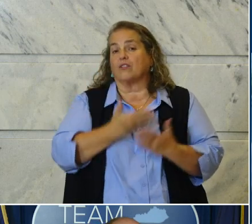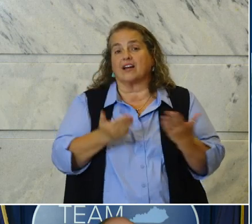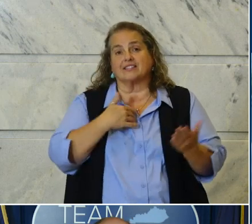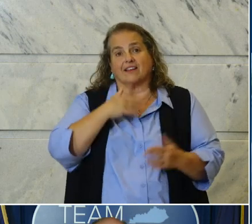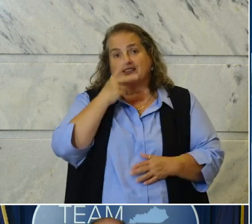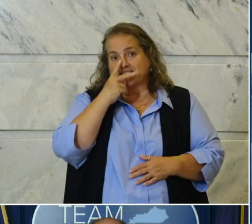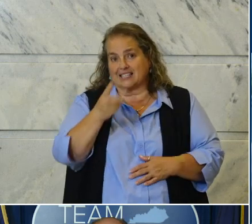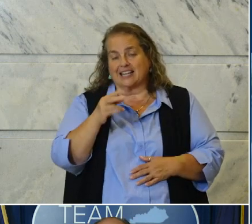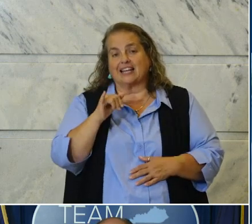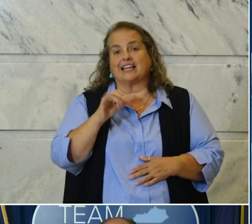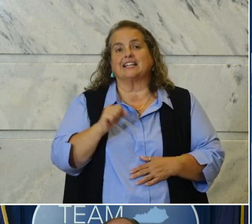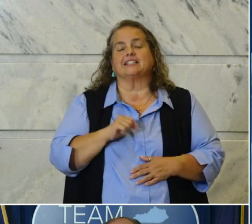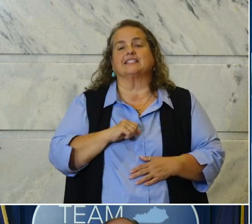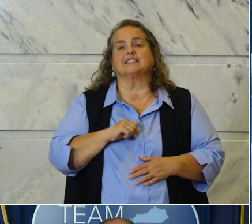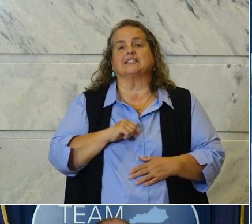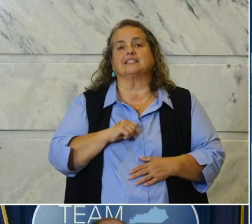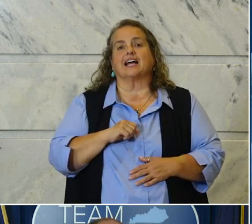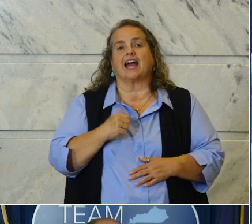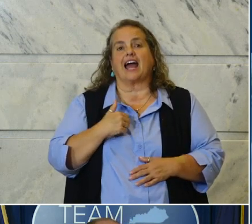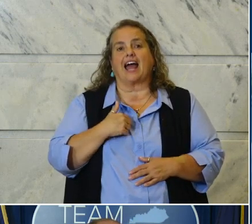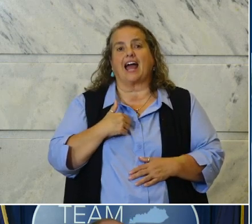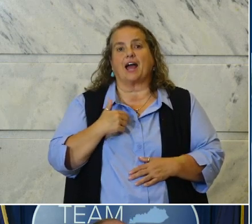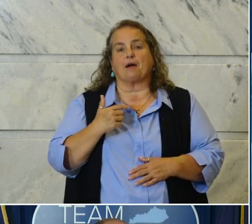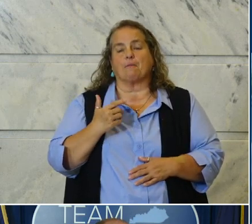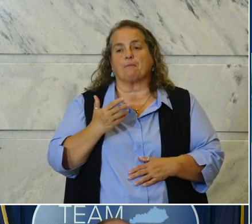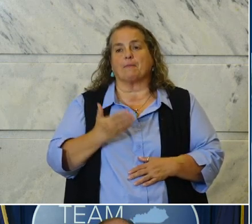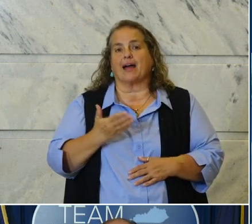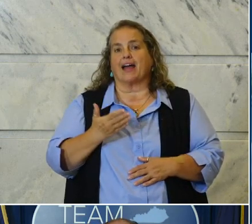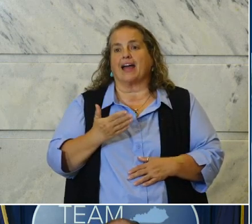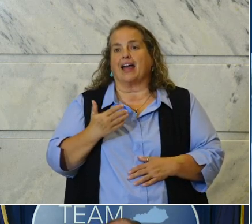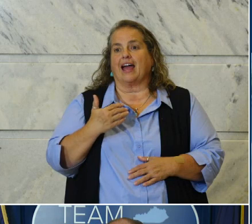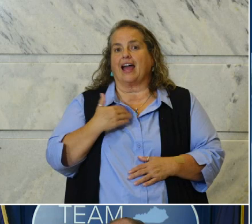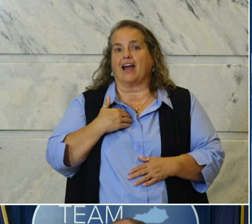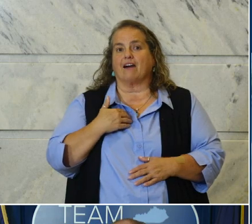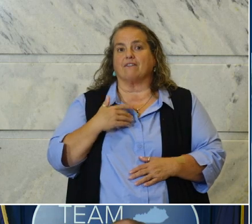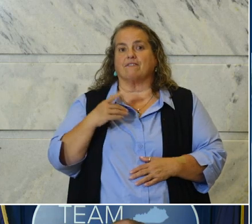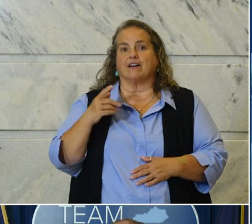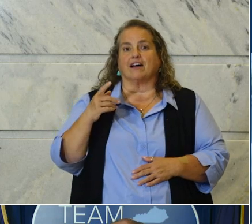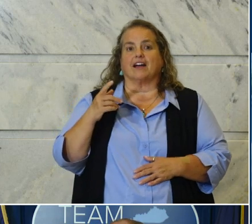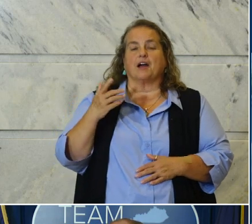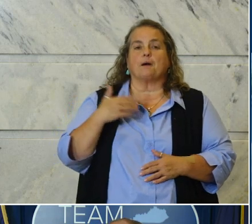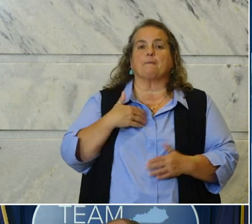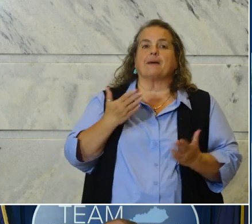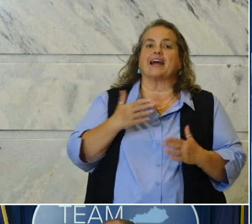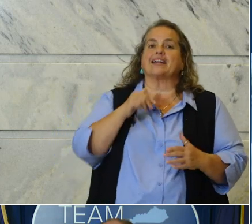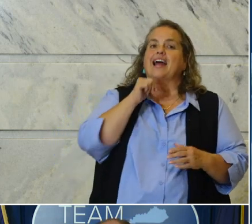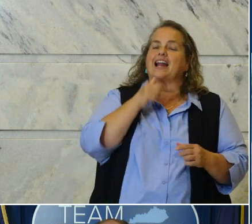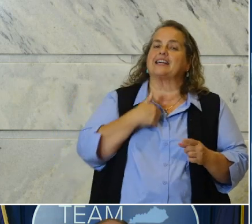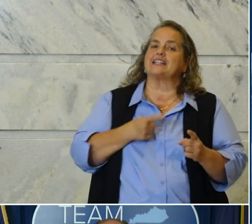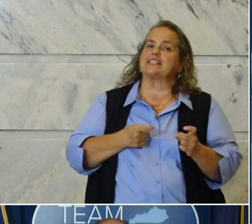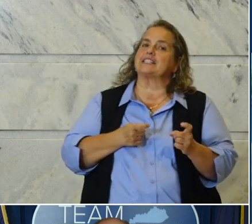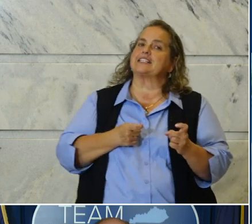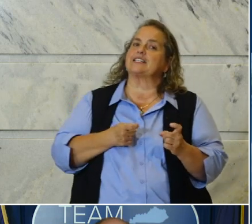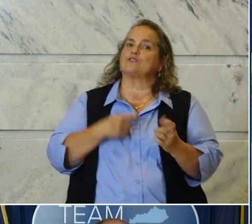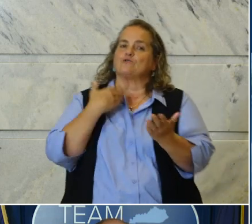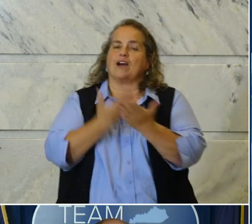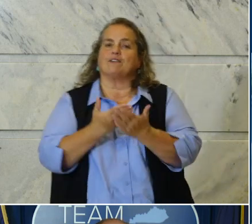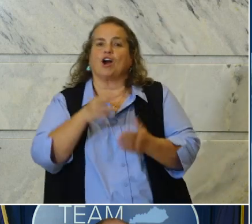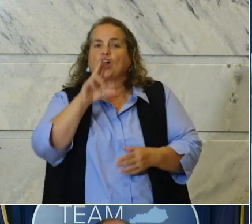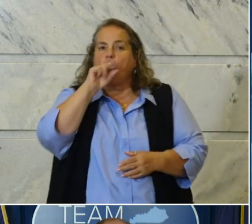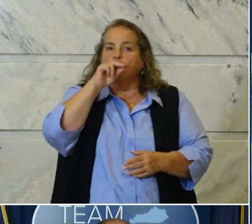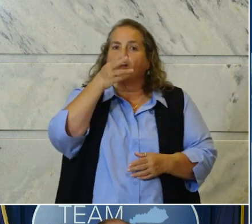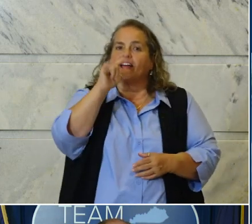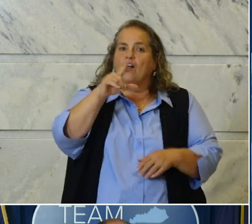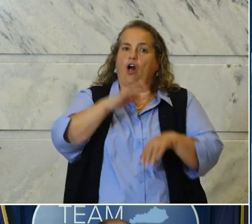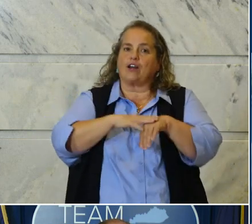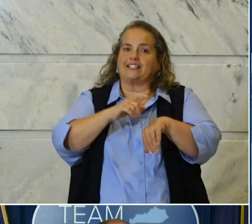I may have troopers not abided by the speed limit exactly, trying to get to Cardinal Hill on time yesterday to